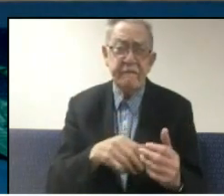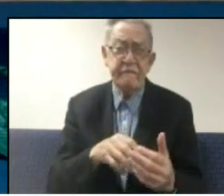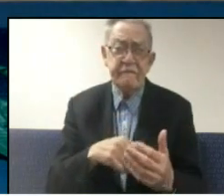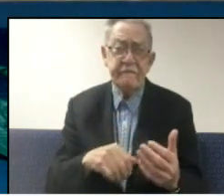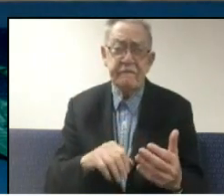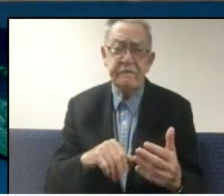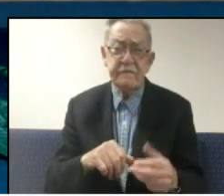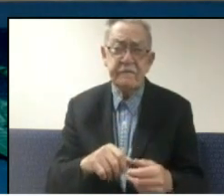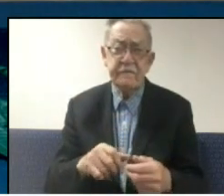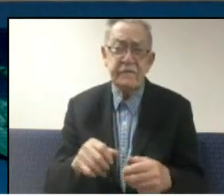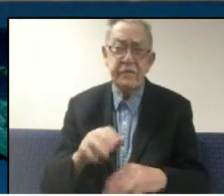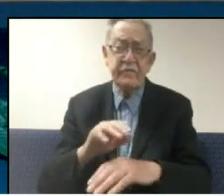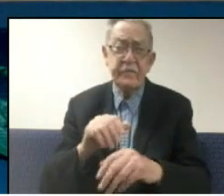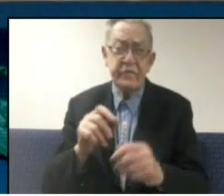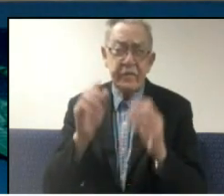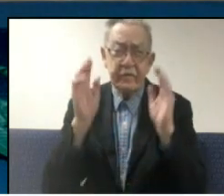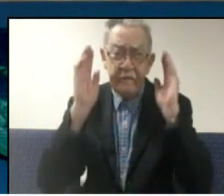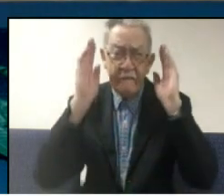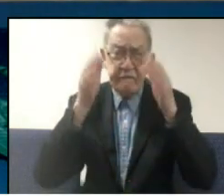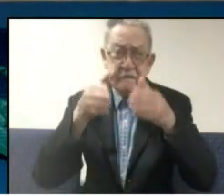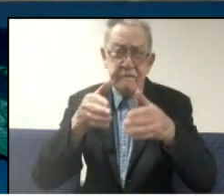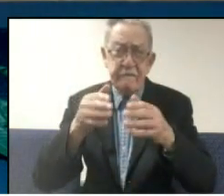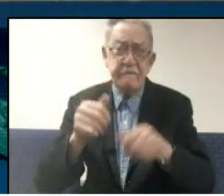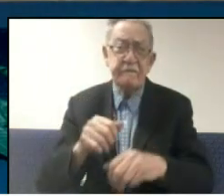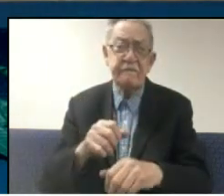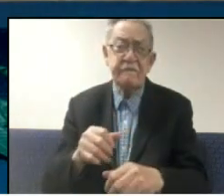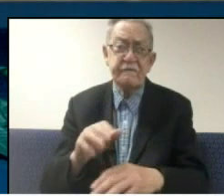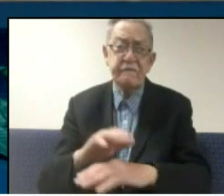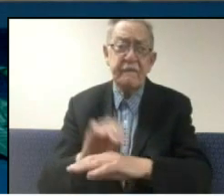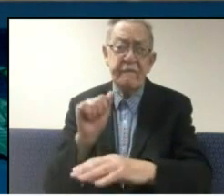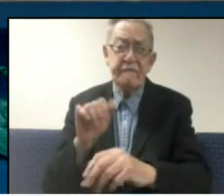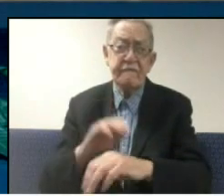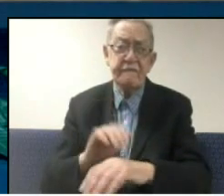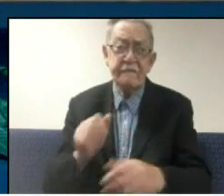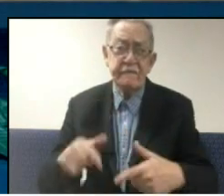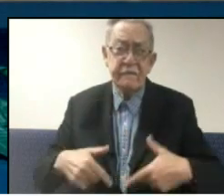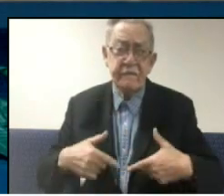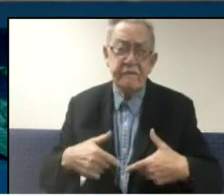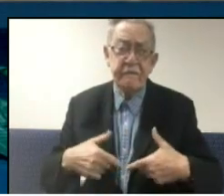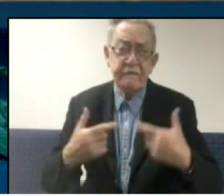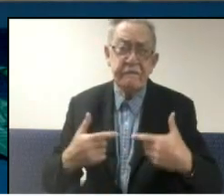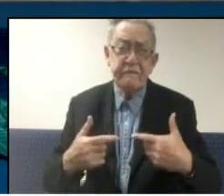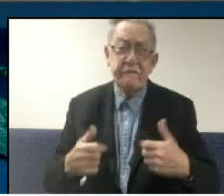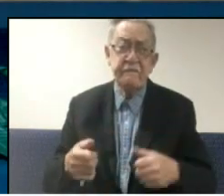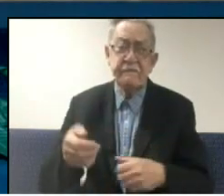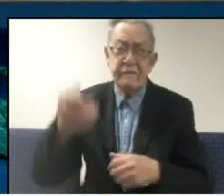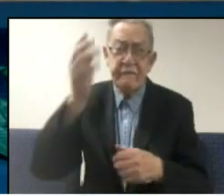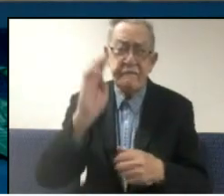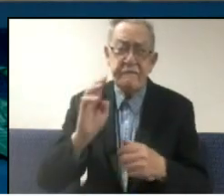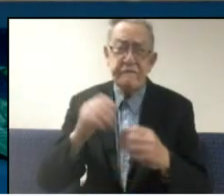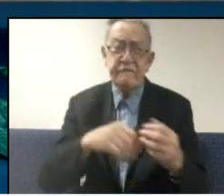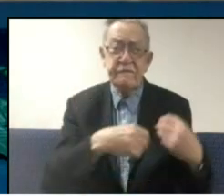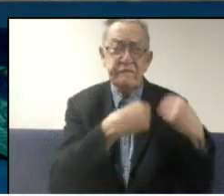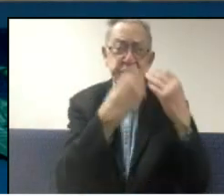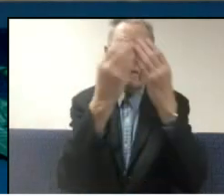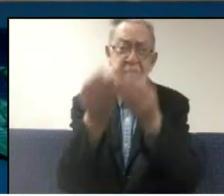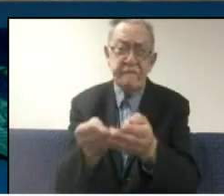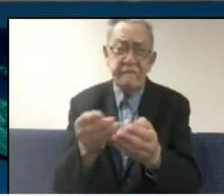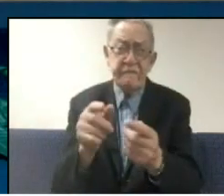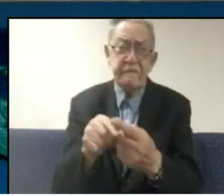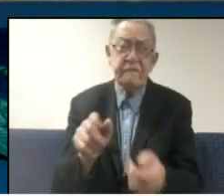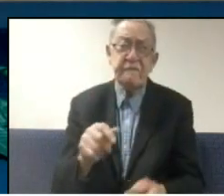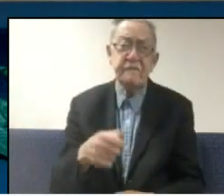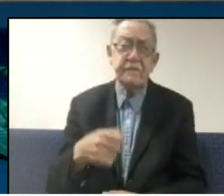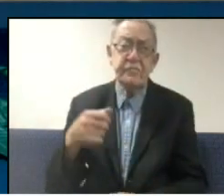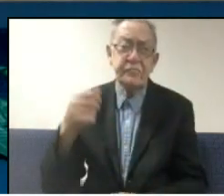direct call that he had on his life that God gracefully gave to them. And so